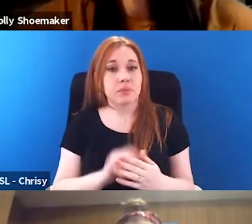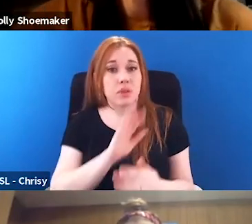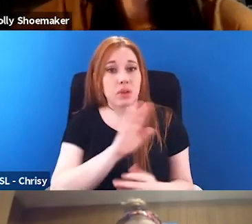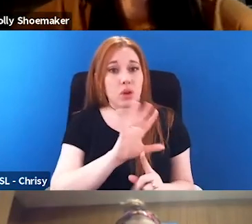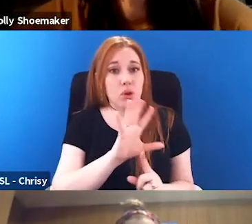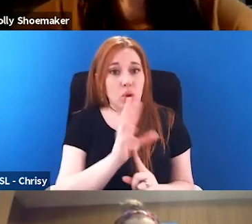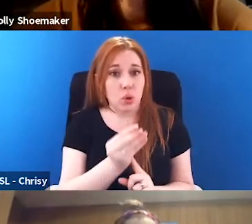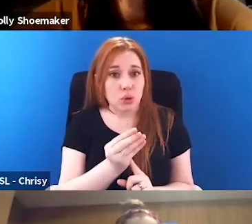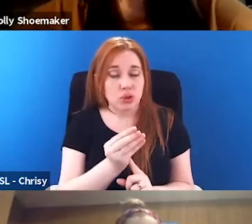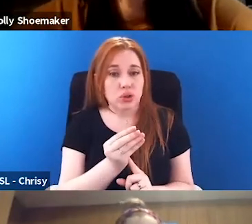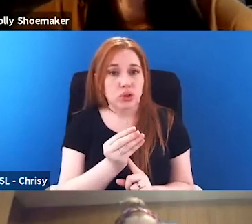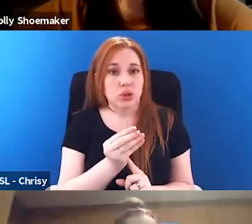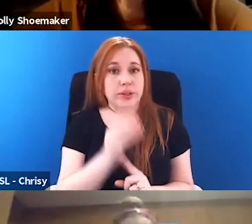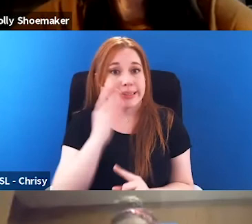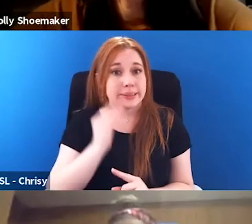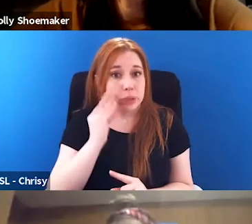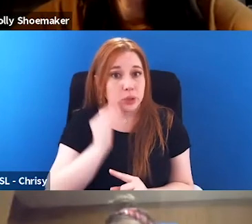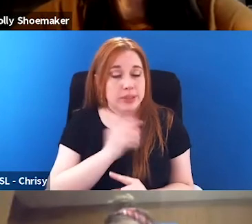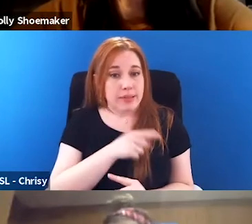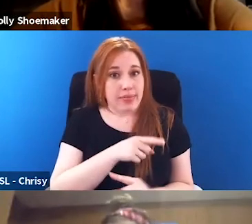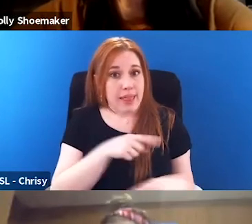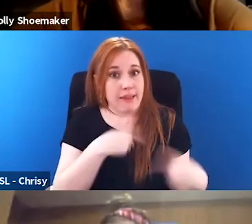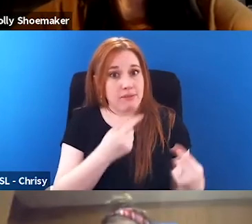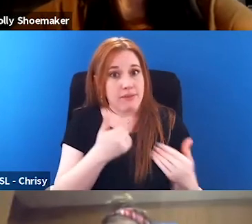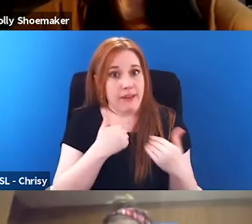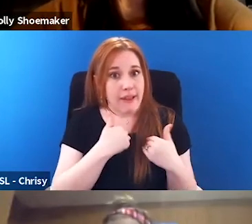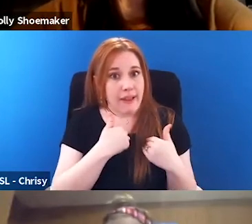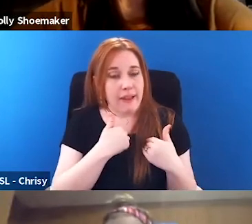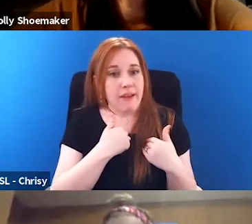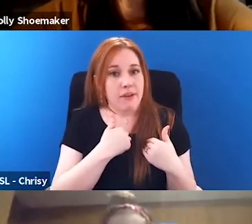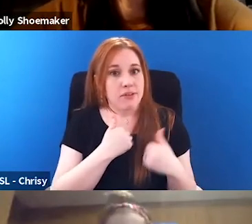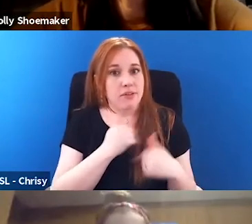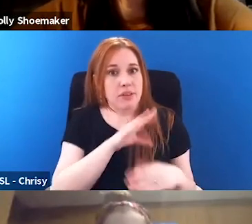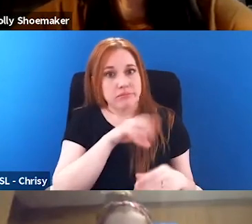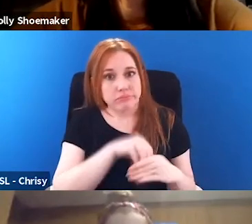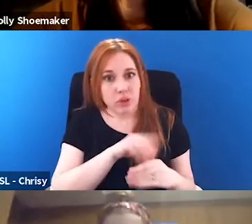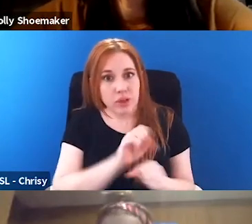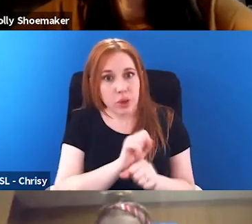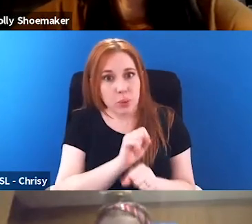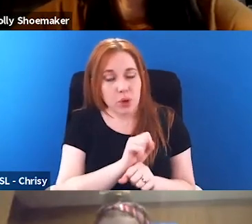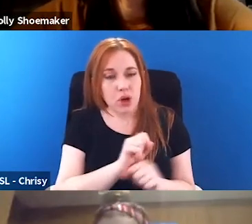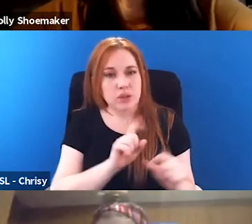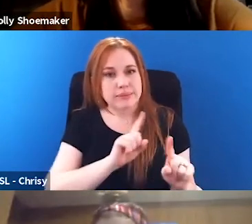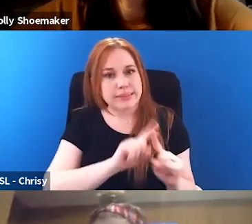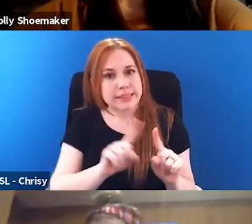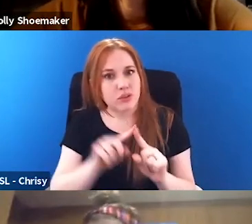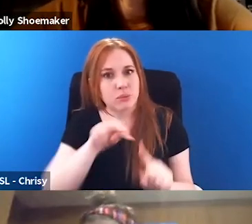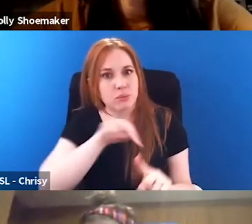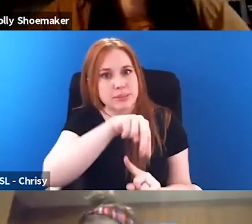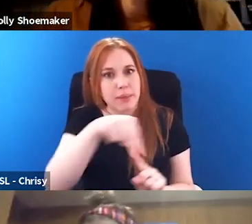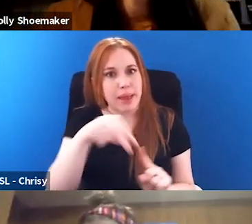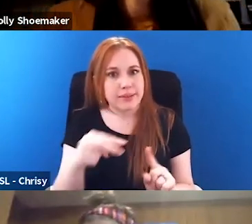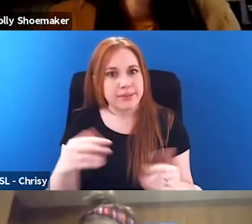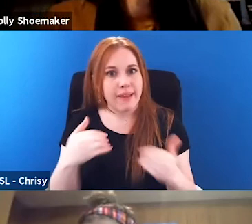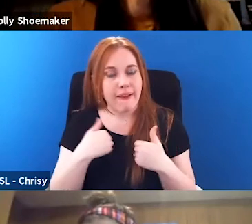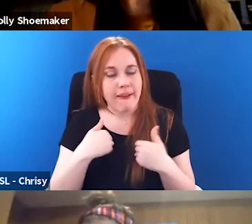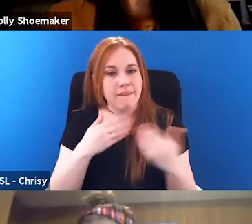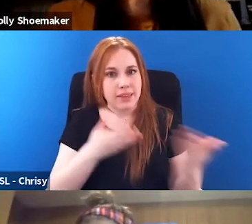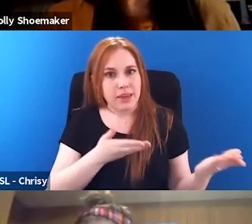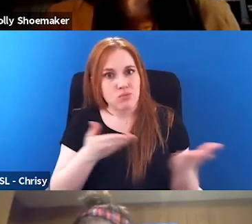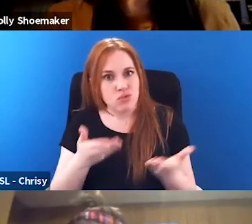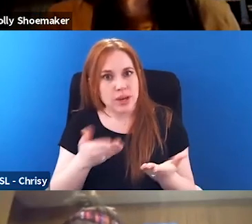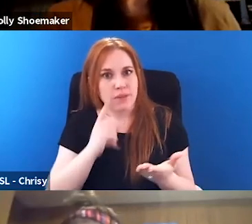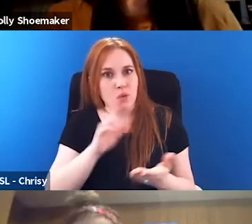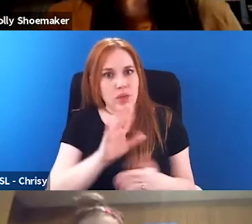cultural experiences that they've had that they can bring to the work, the different perspectives that they have that they can bring to the work.